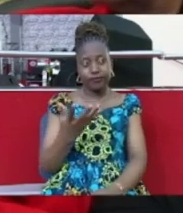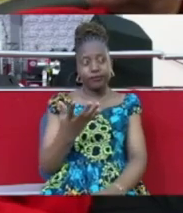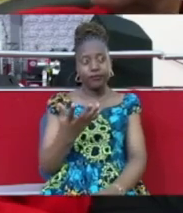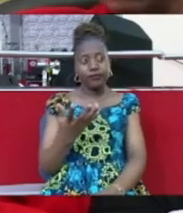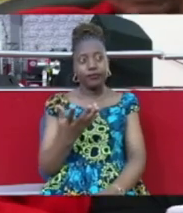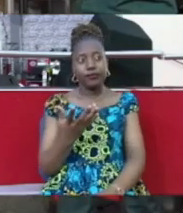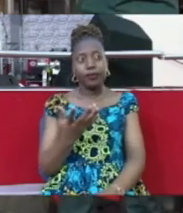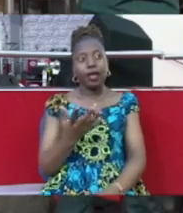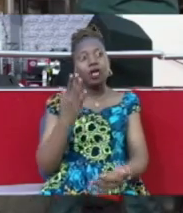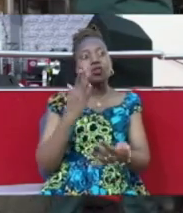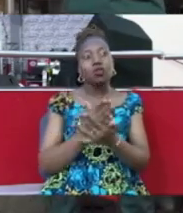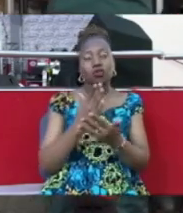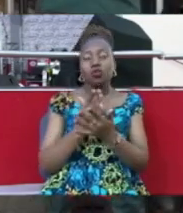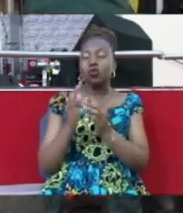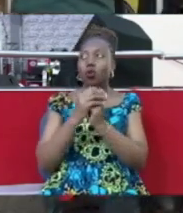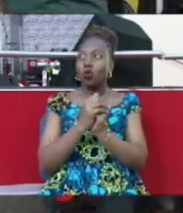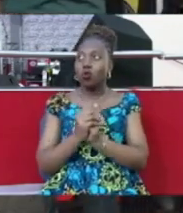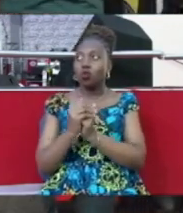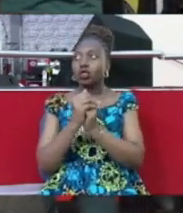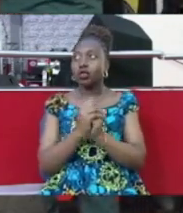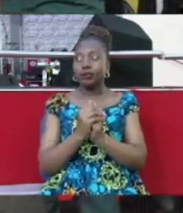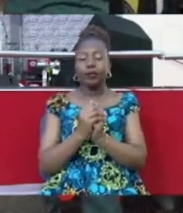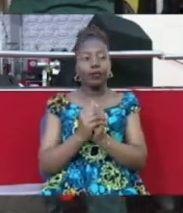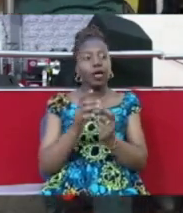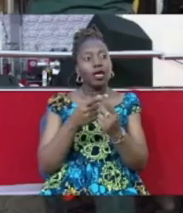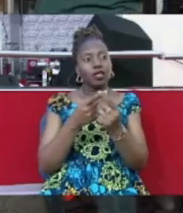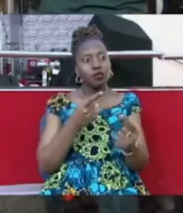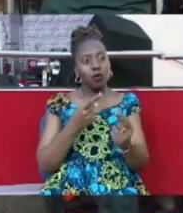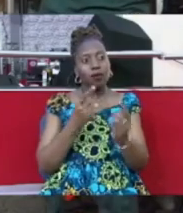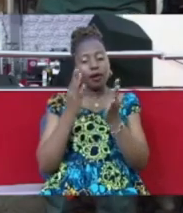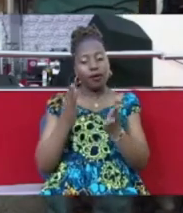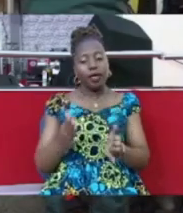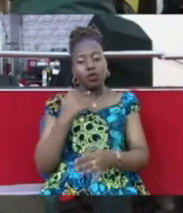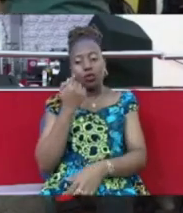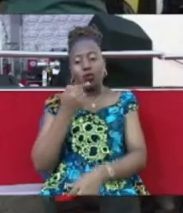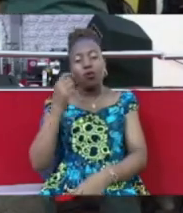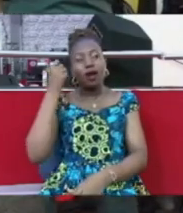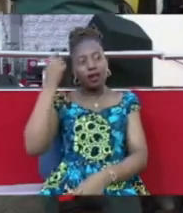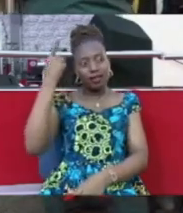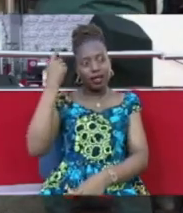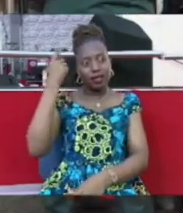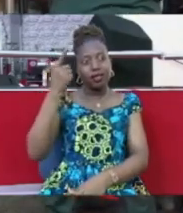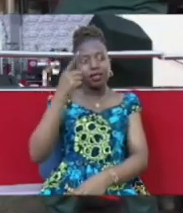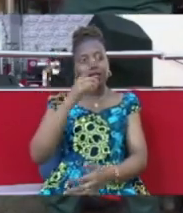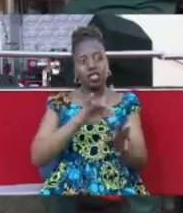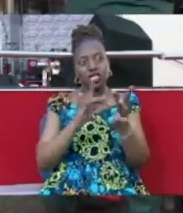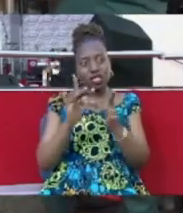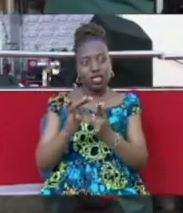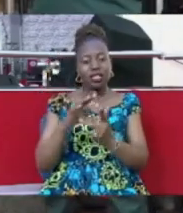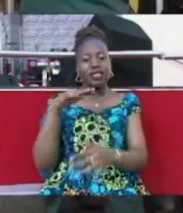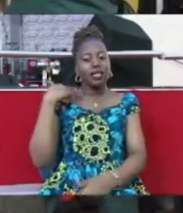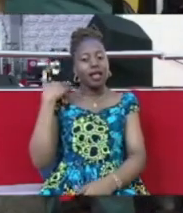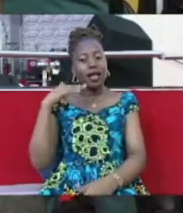true worship erupts in the soul of one who understands that Jesus is the Lamb of God who takes away the sin.